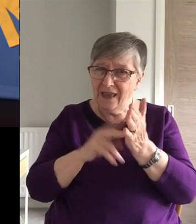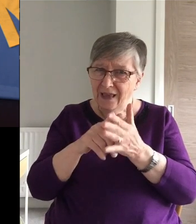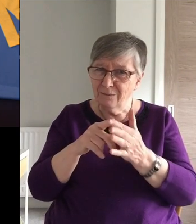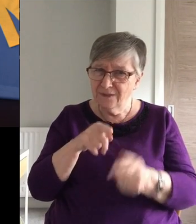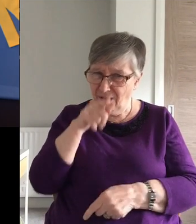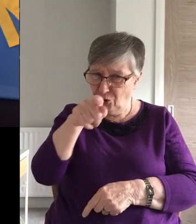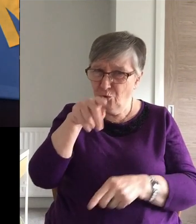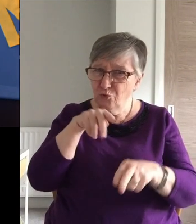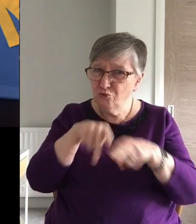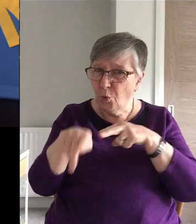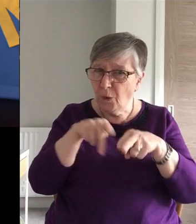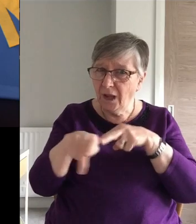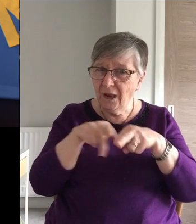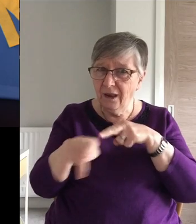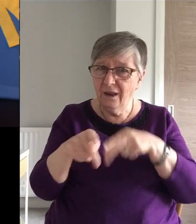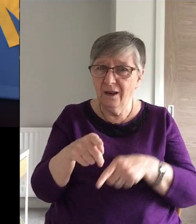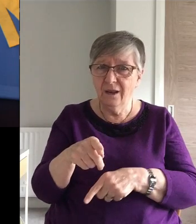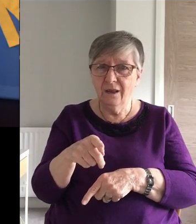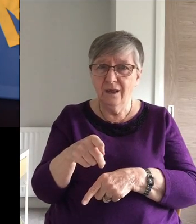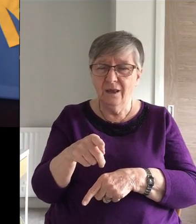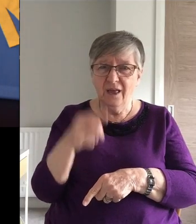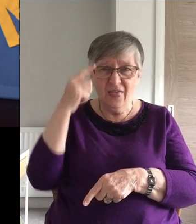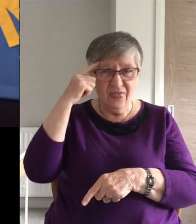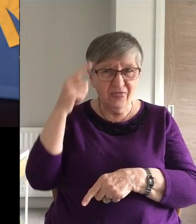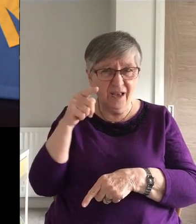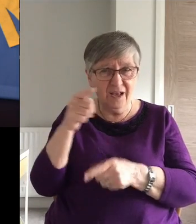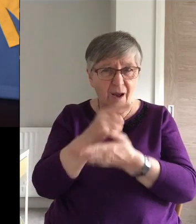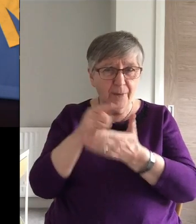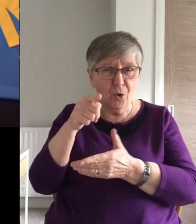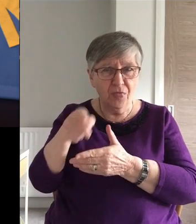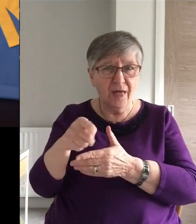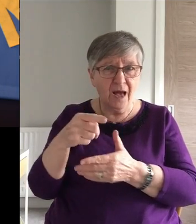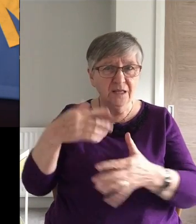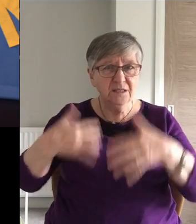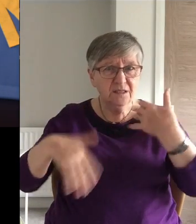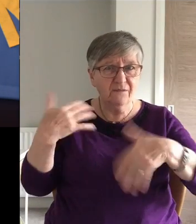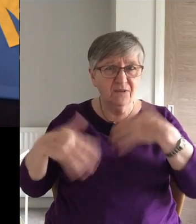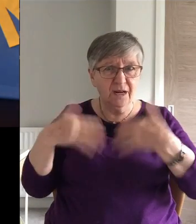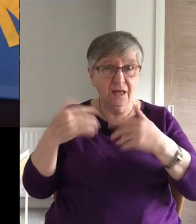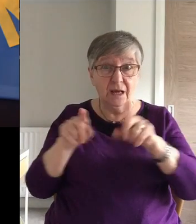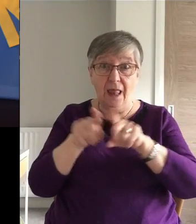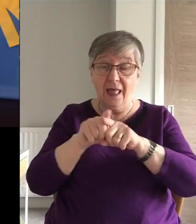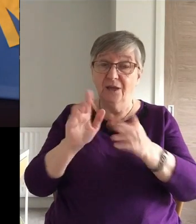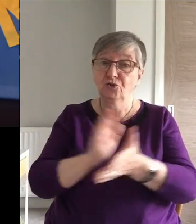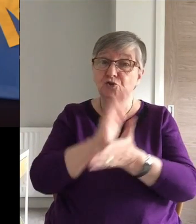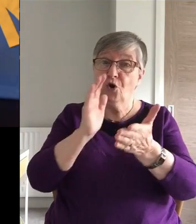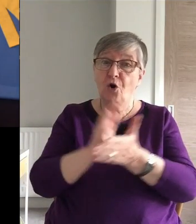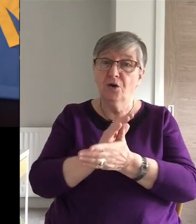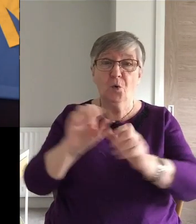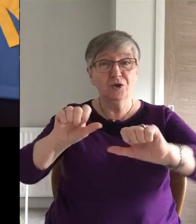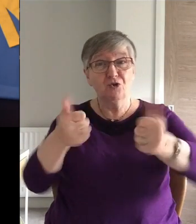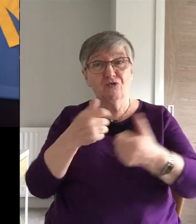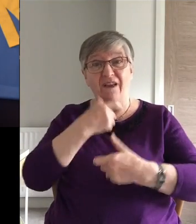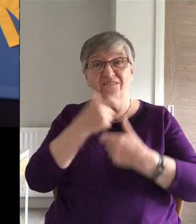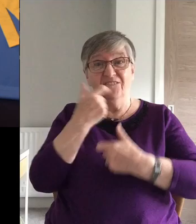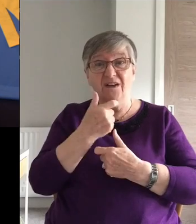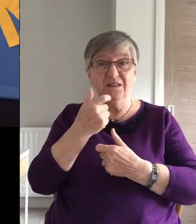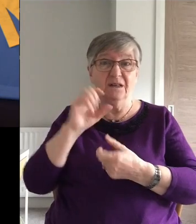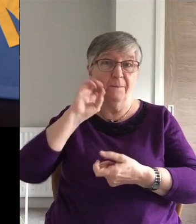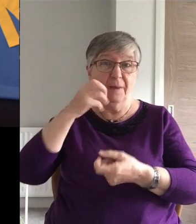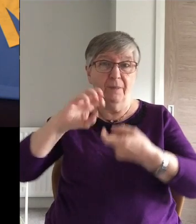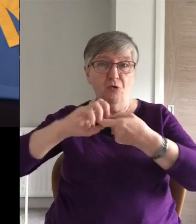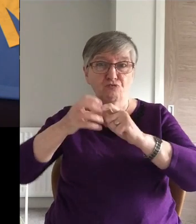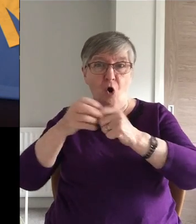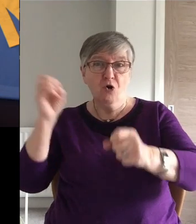James, are you pure joking? Consider it pure joy when you suffer. Isn't it great fun to have rocks thrown at